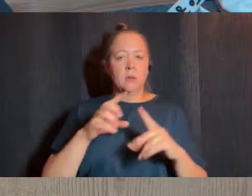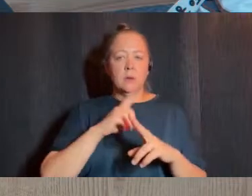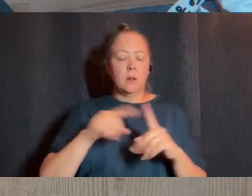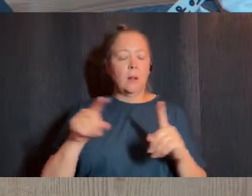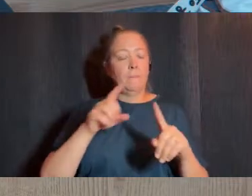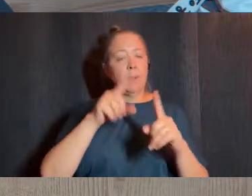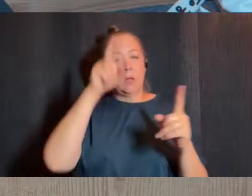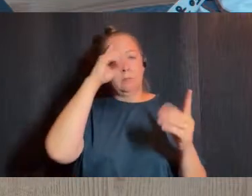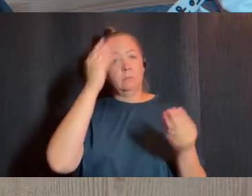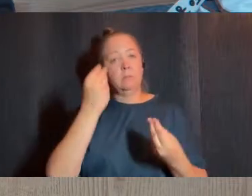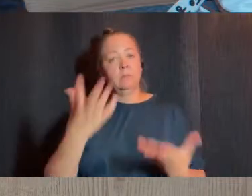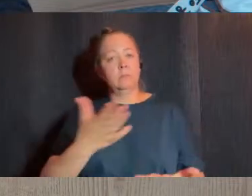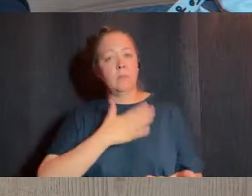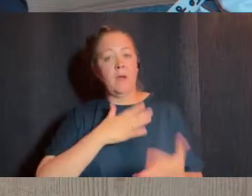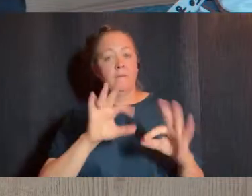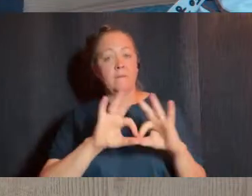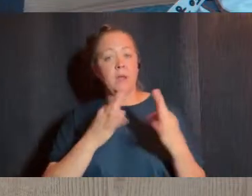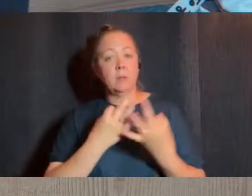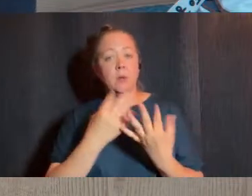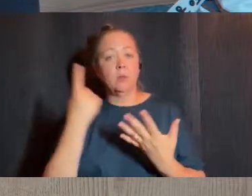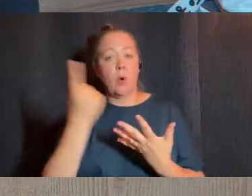first.